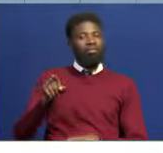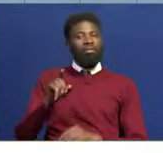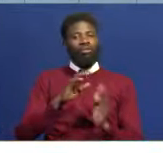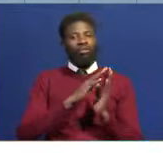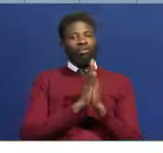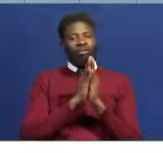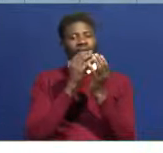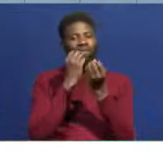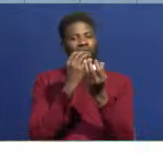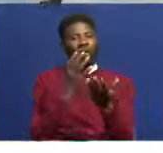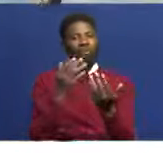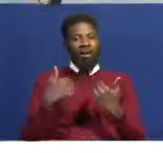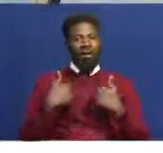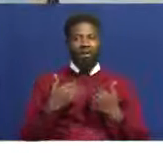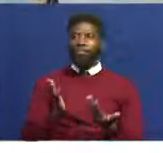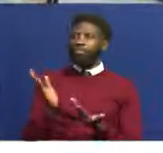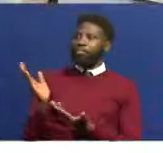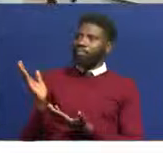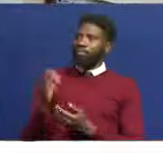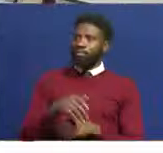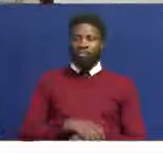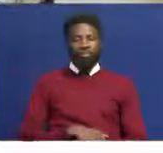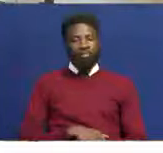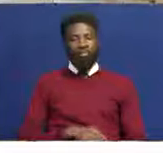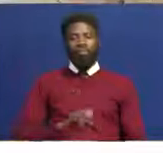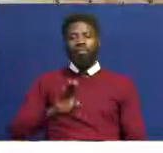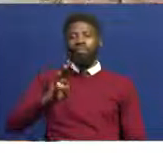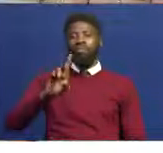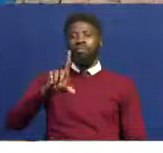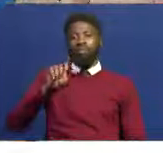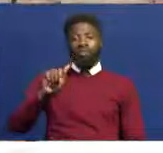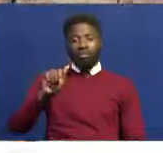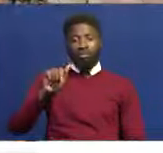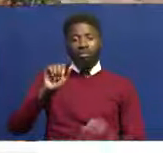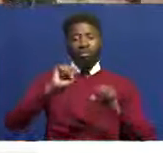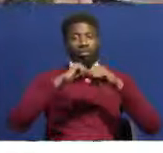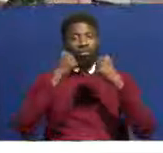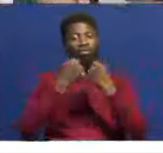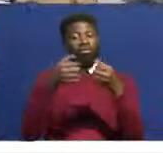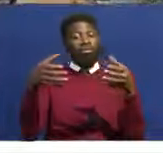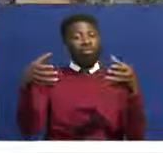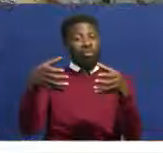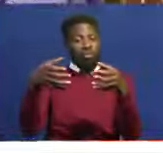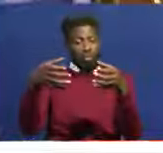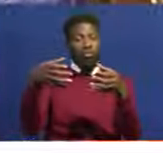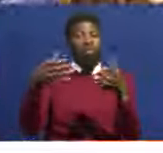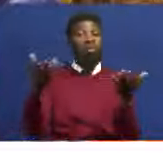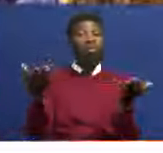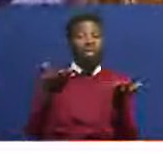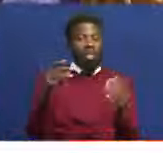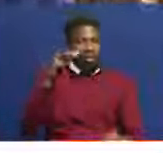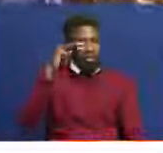look. At the Bula Society Village, Mandera East constituency,